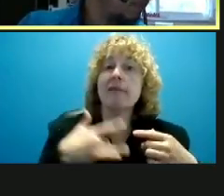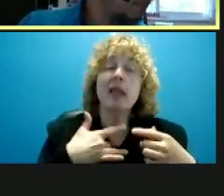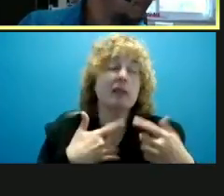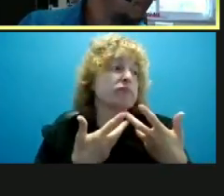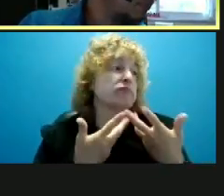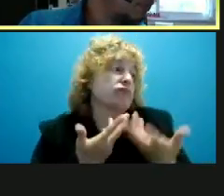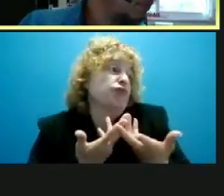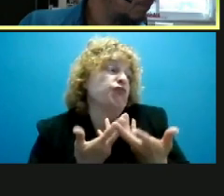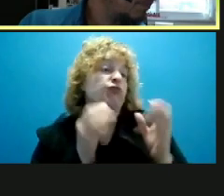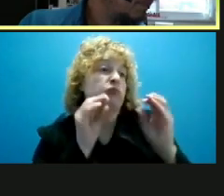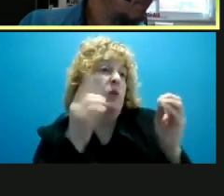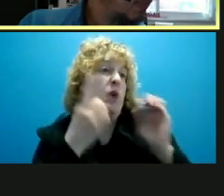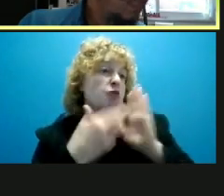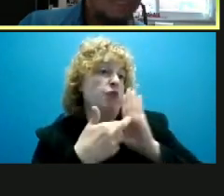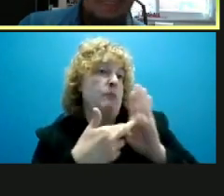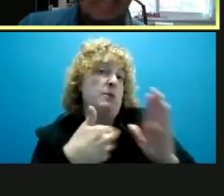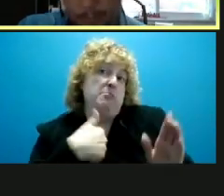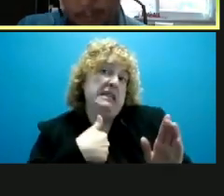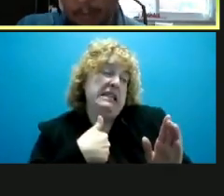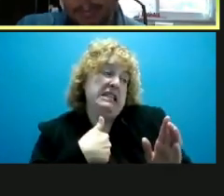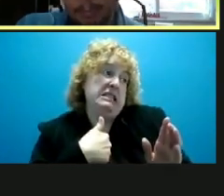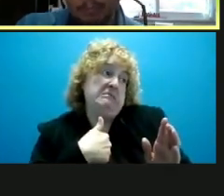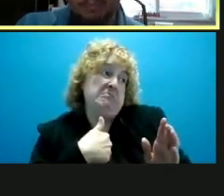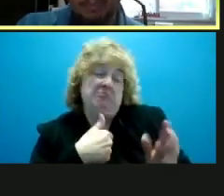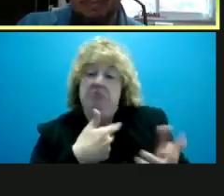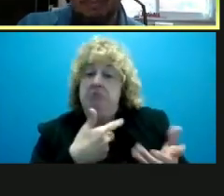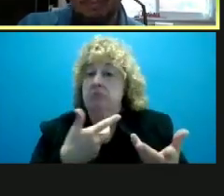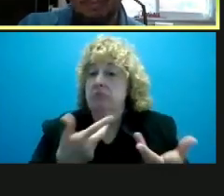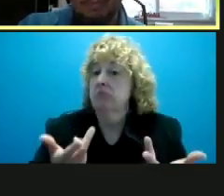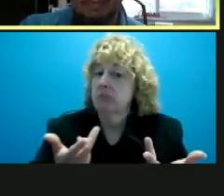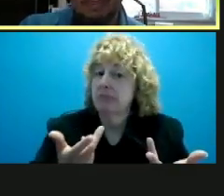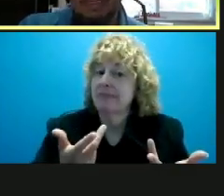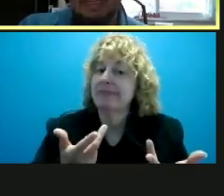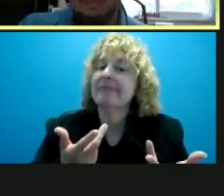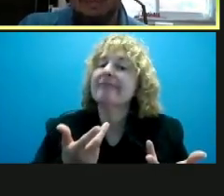me or represents you. And that becomes a major problem.